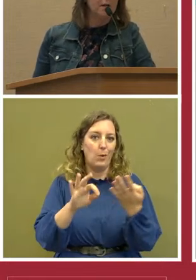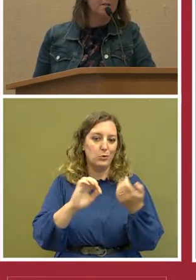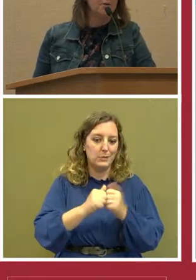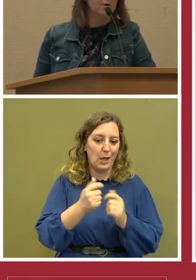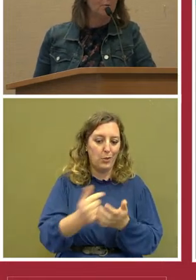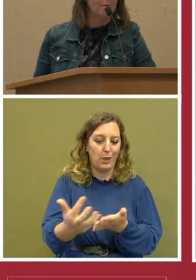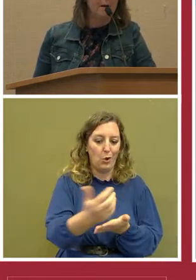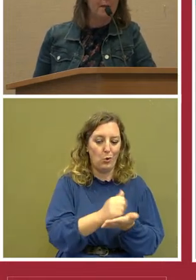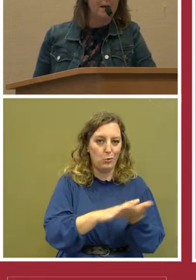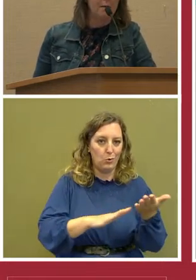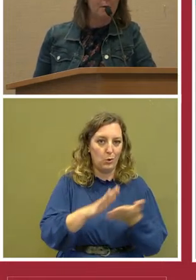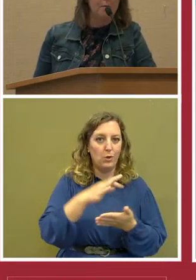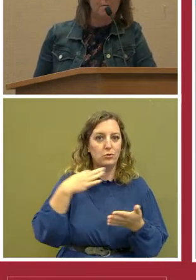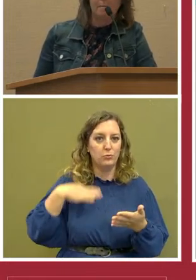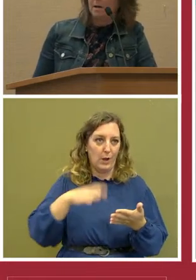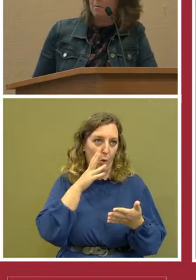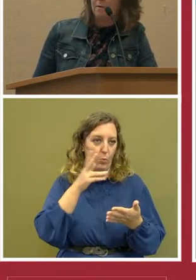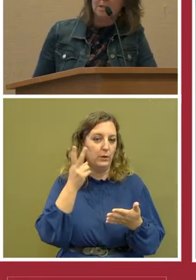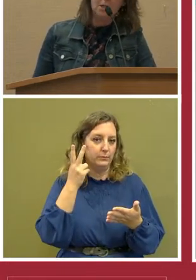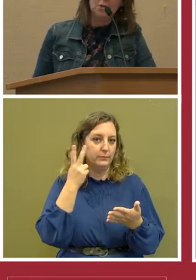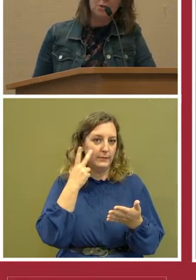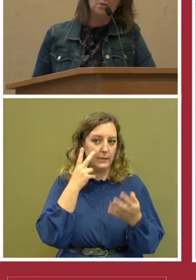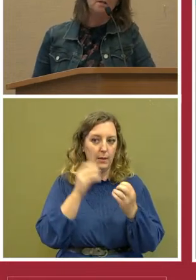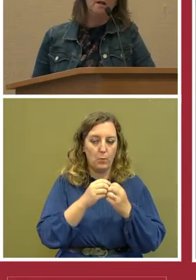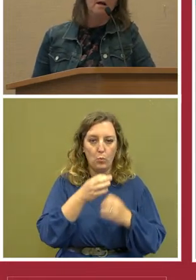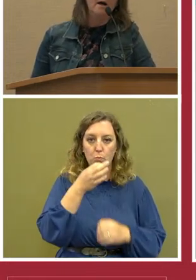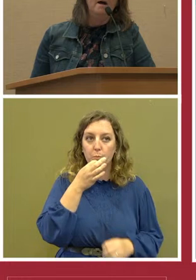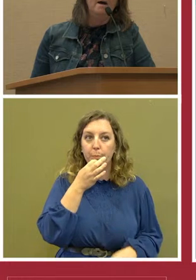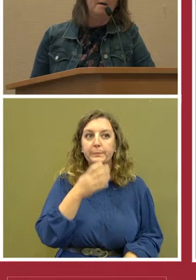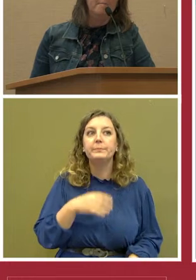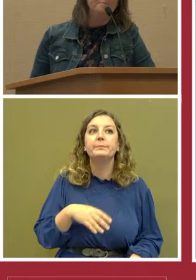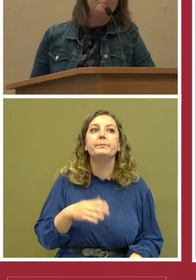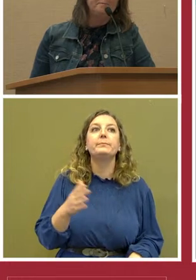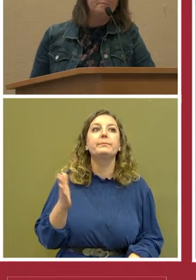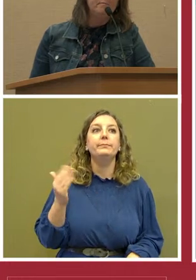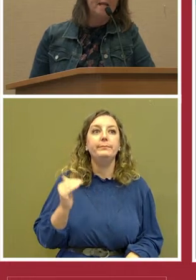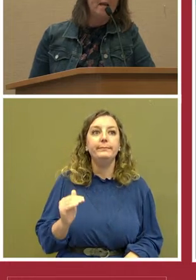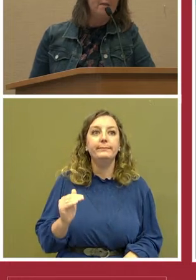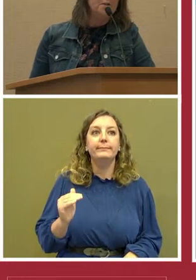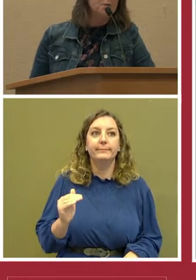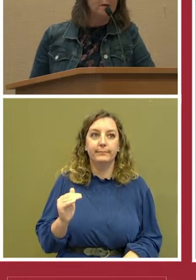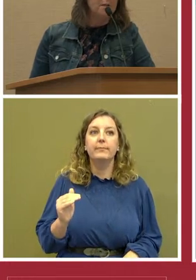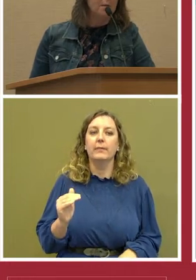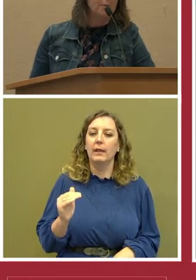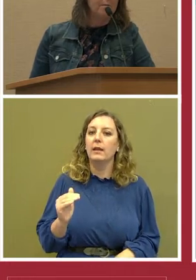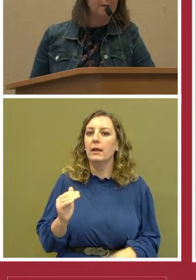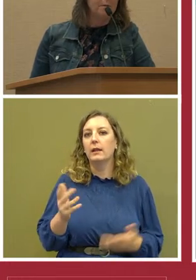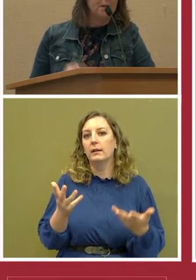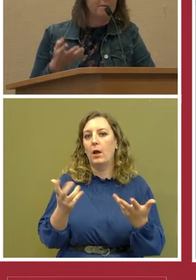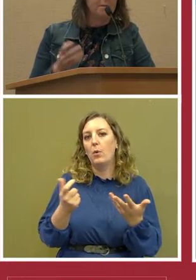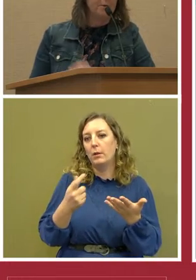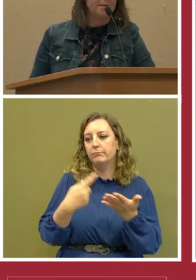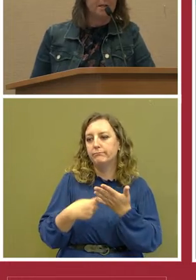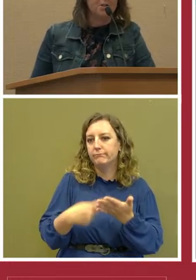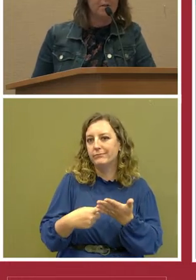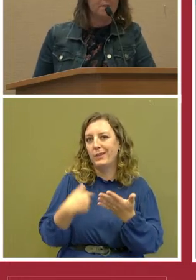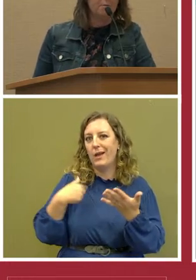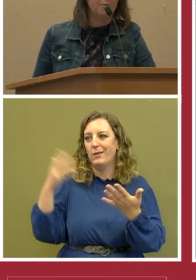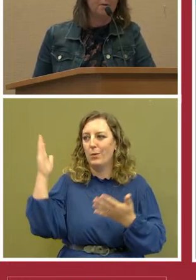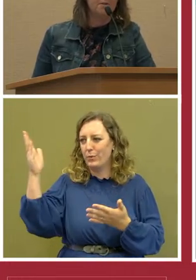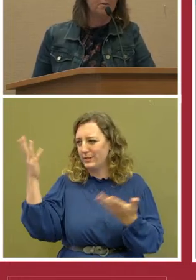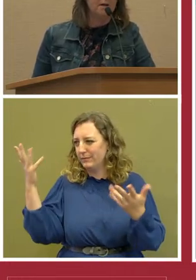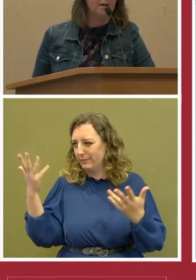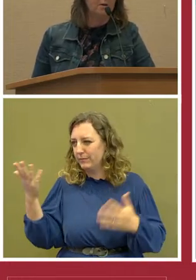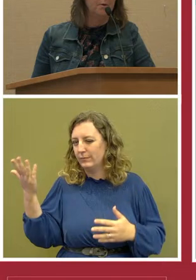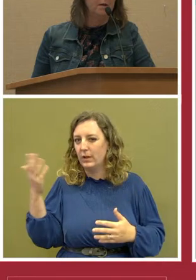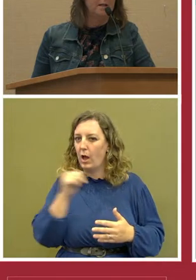college credit. So you'll hear more about that in a moment from a couple of our teachers. And then just want to talk briefly, which I've done a presentation on this